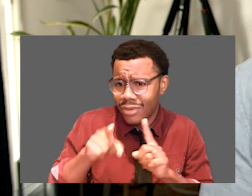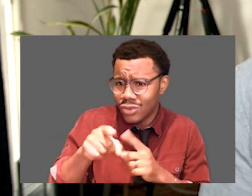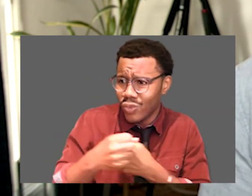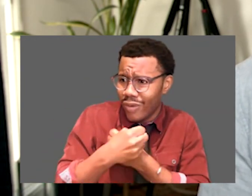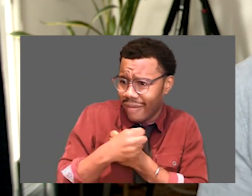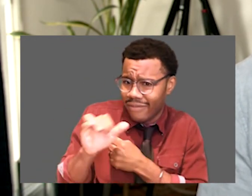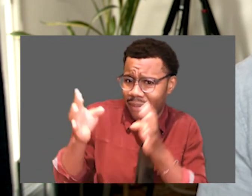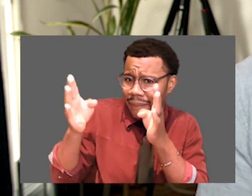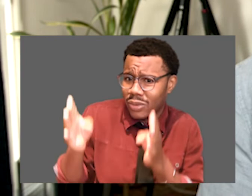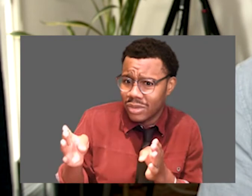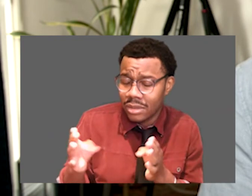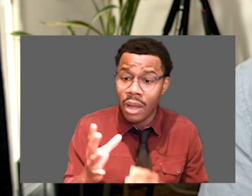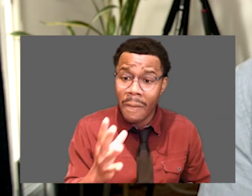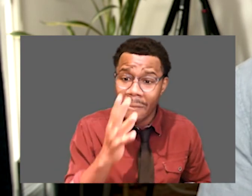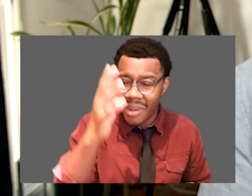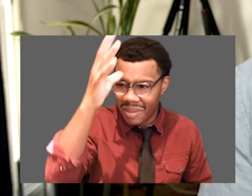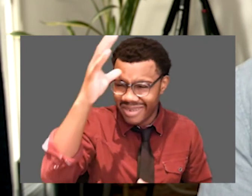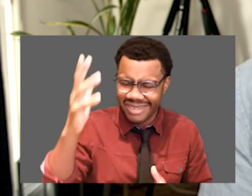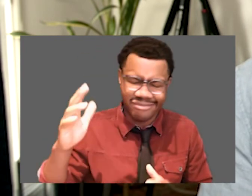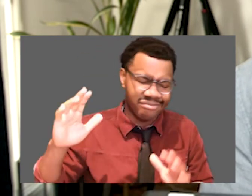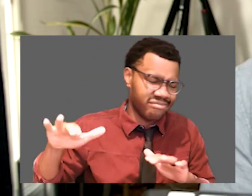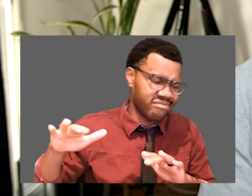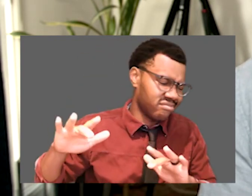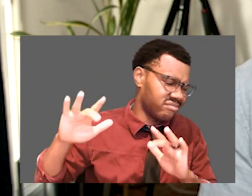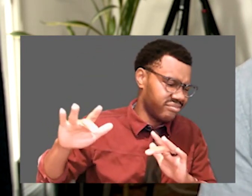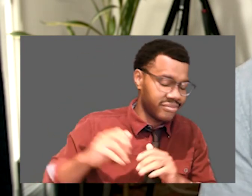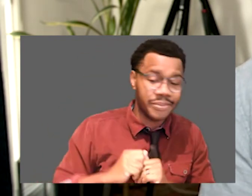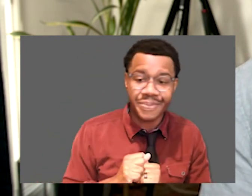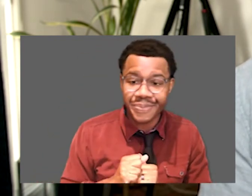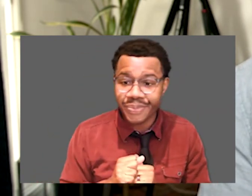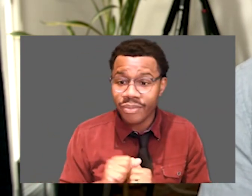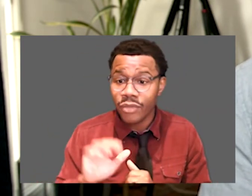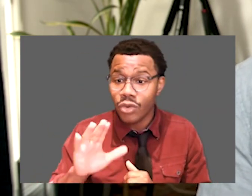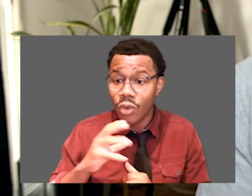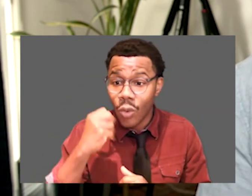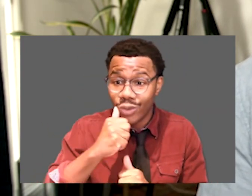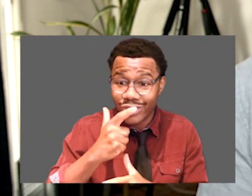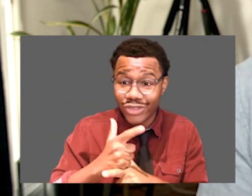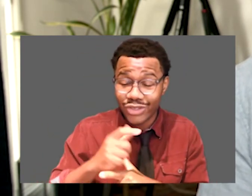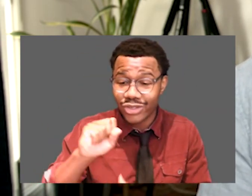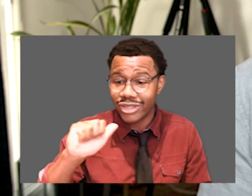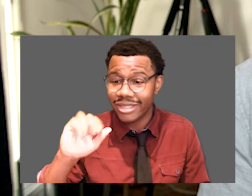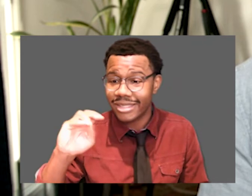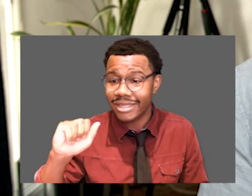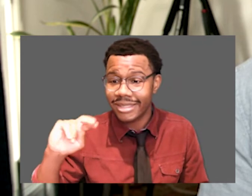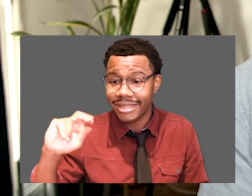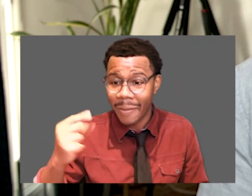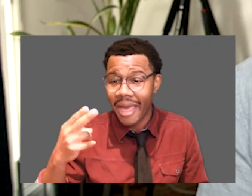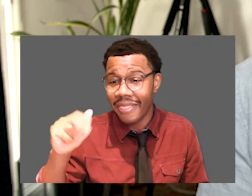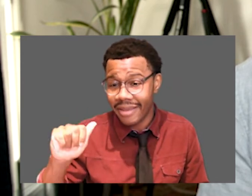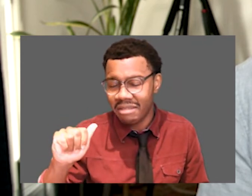child. Your older sister Samantha died from a drug overdose when she was 20. Sam, as you affectionately called